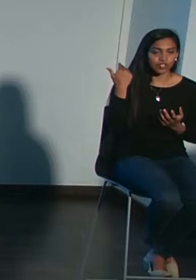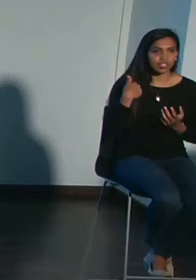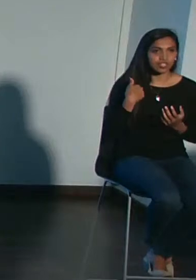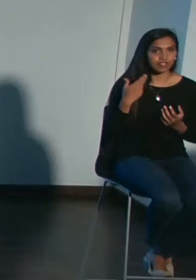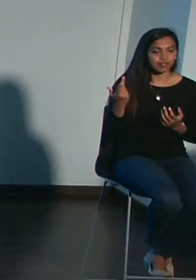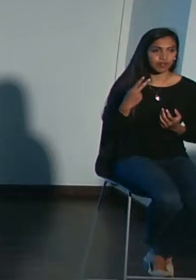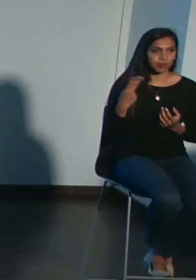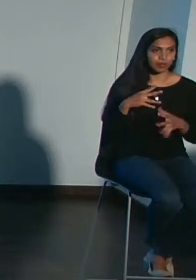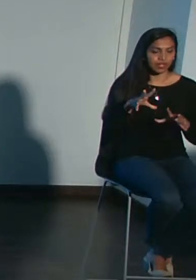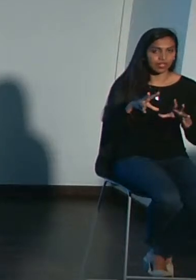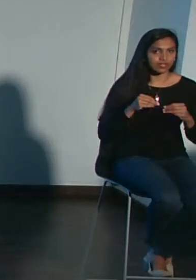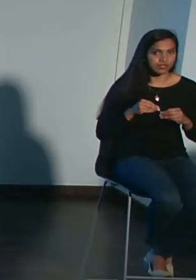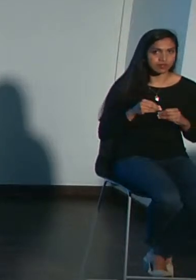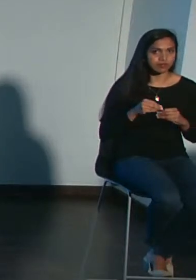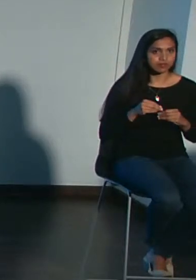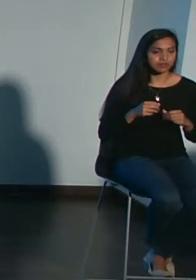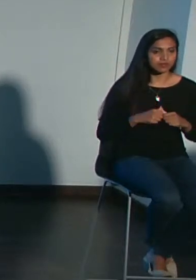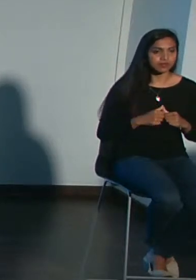the